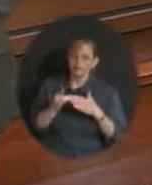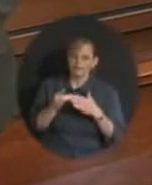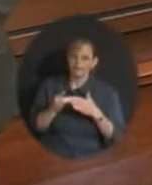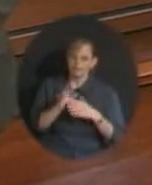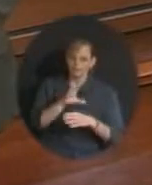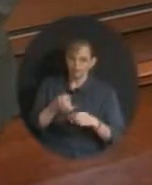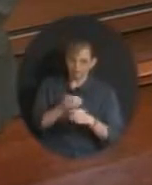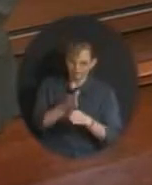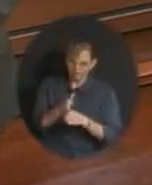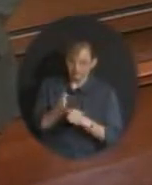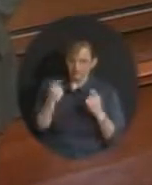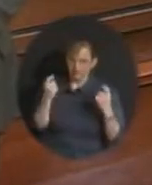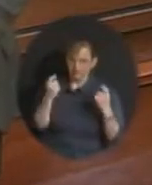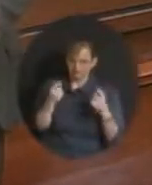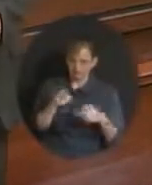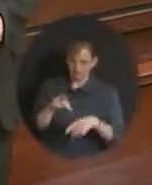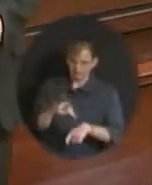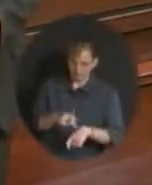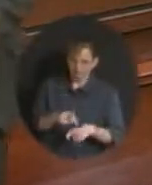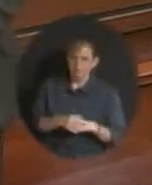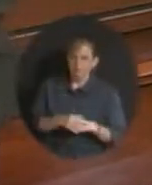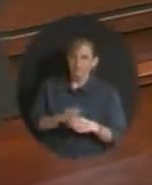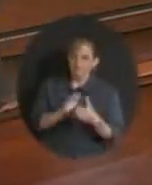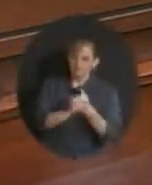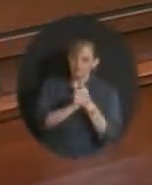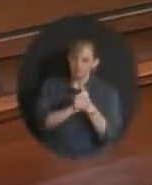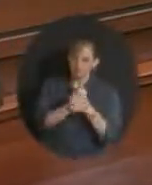administration. Congratulations, Jay, on this wonderful accomplishment.